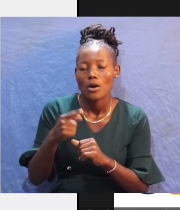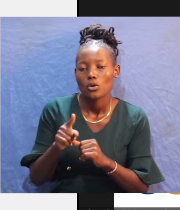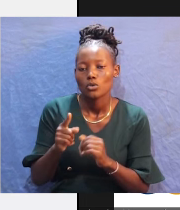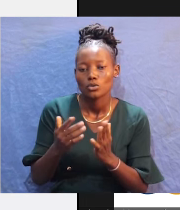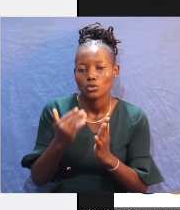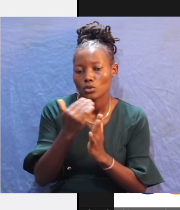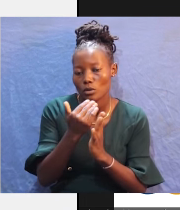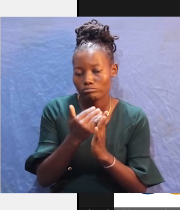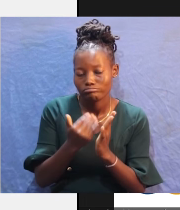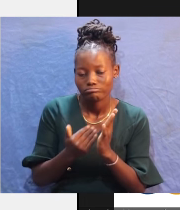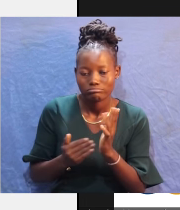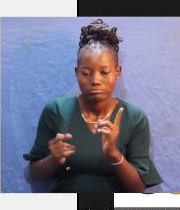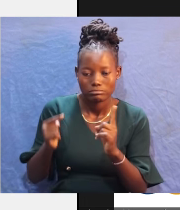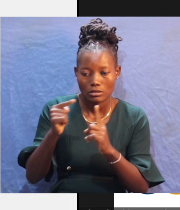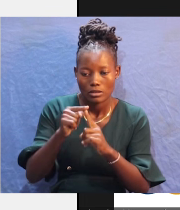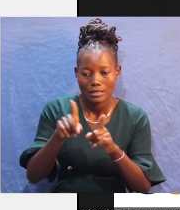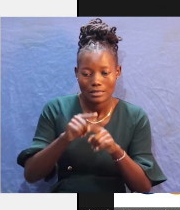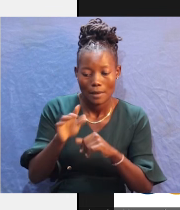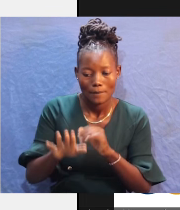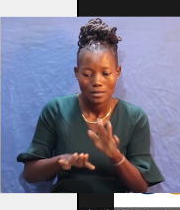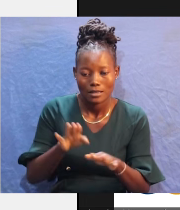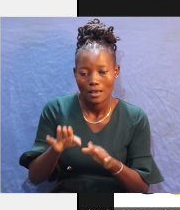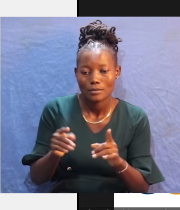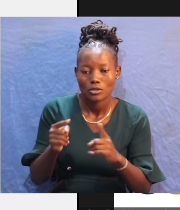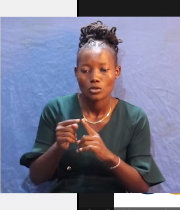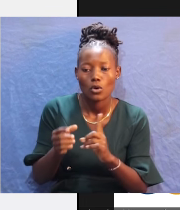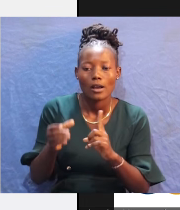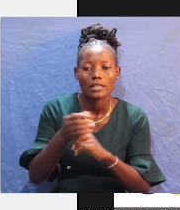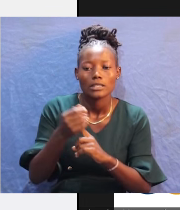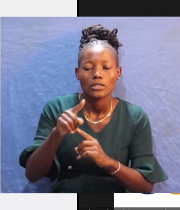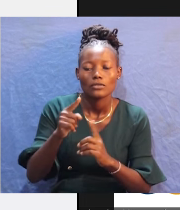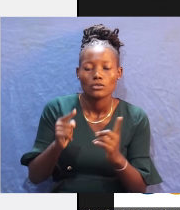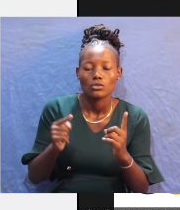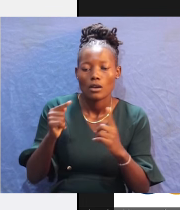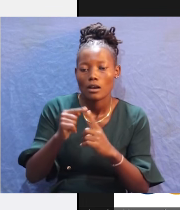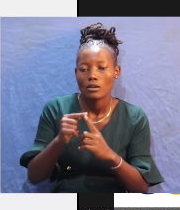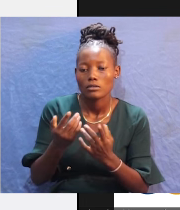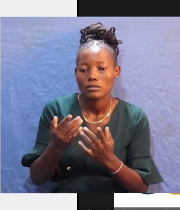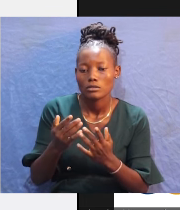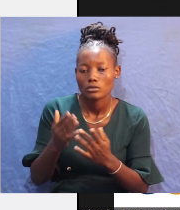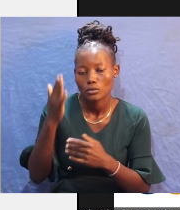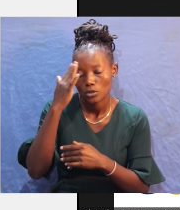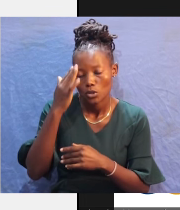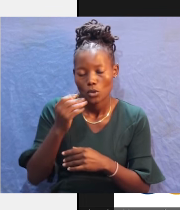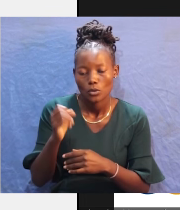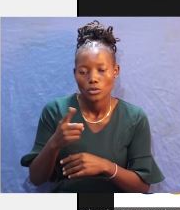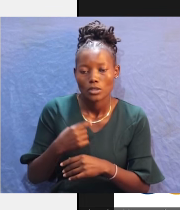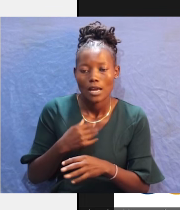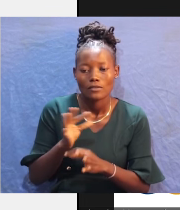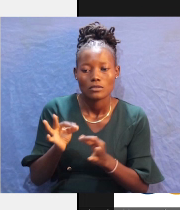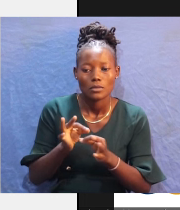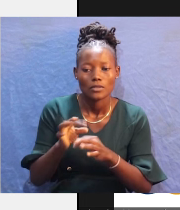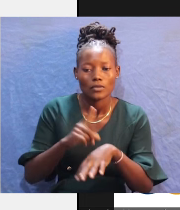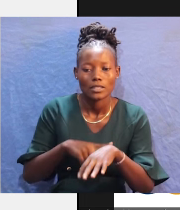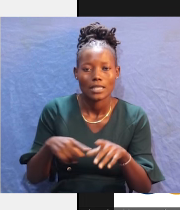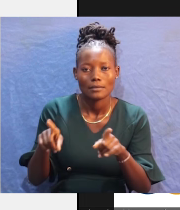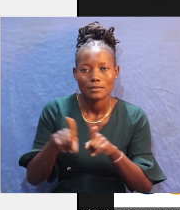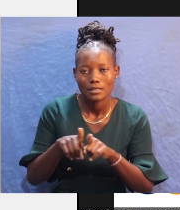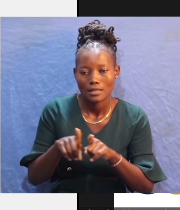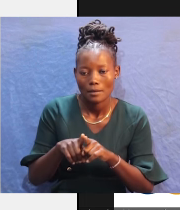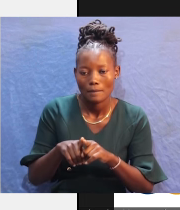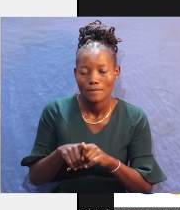to the goal, but also you know that there is a certain period of time that needs to pass in order for you to